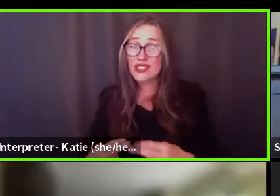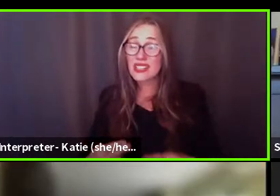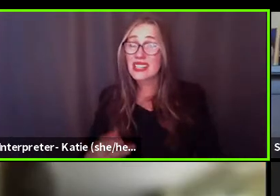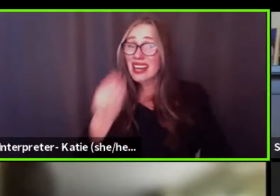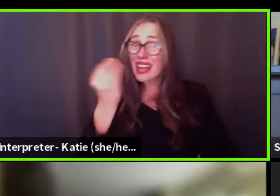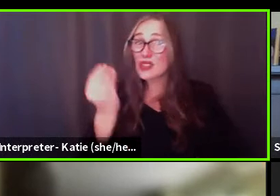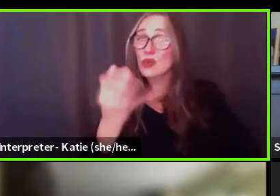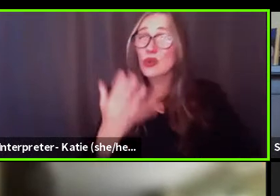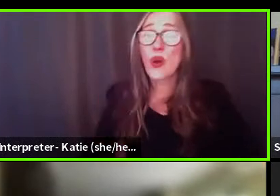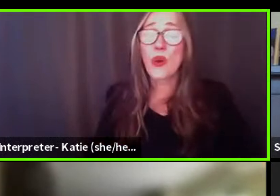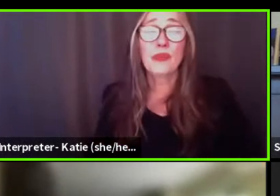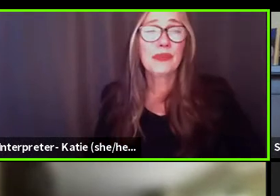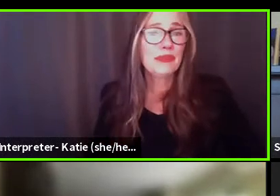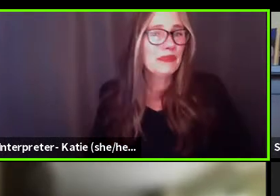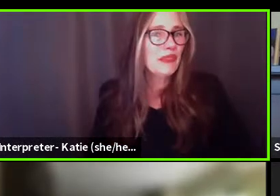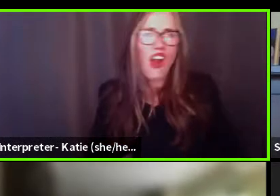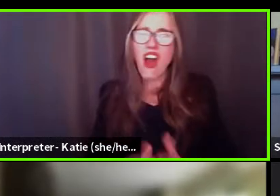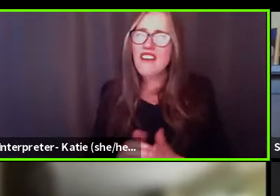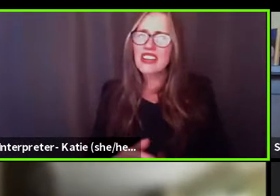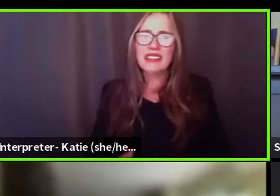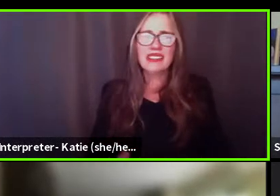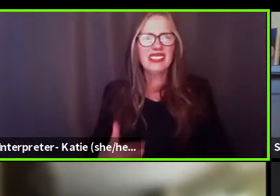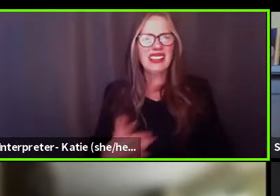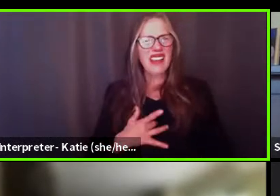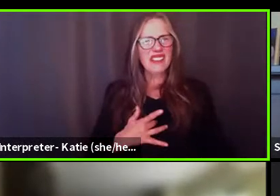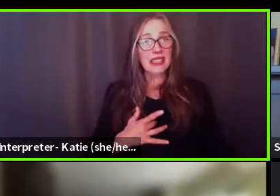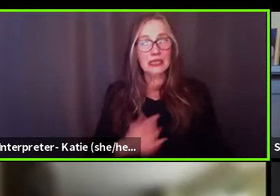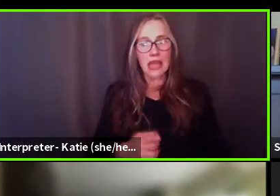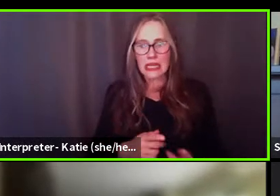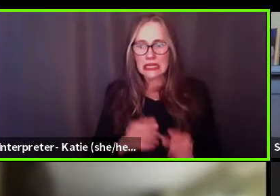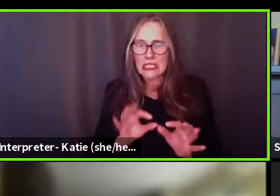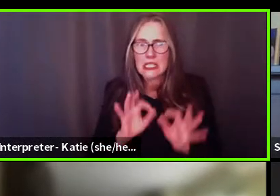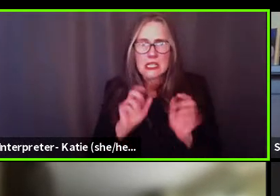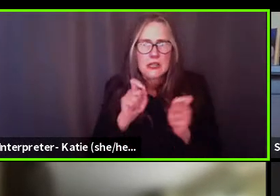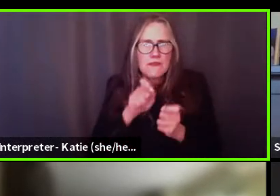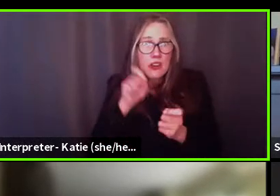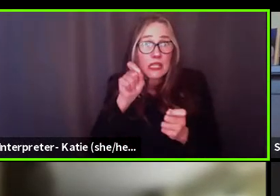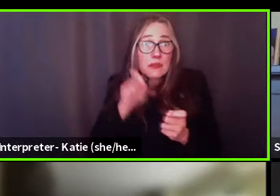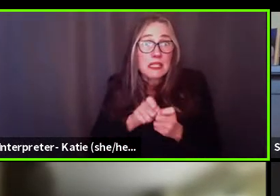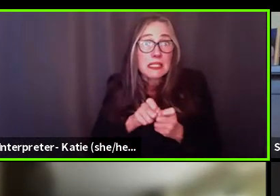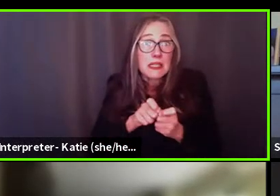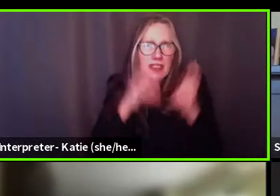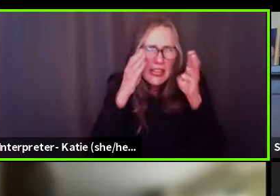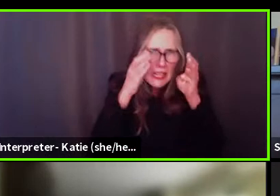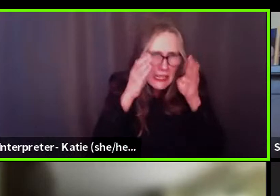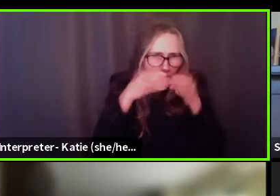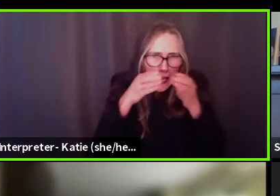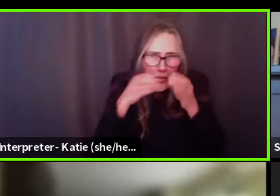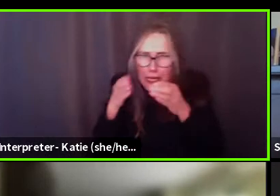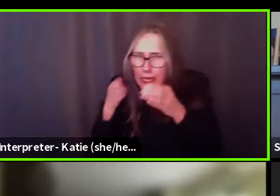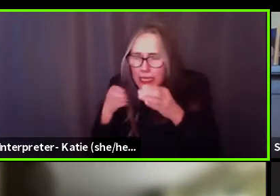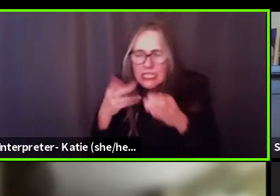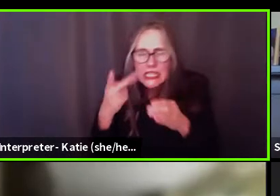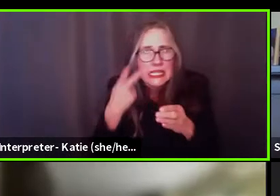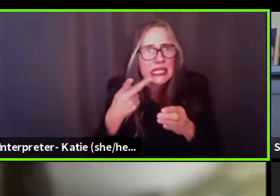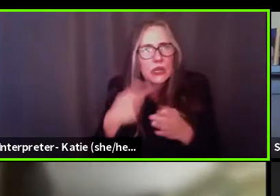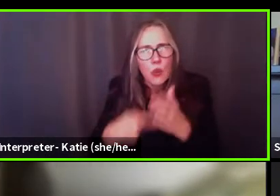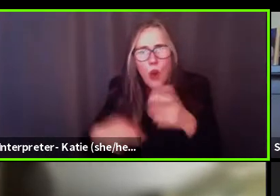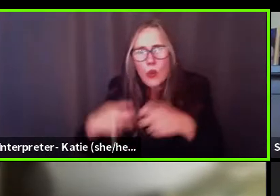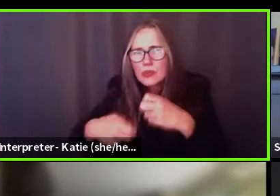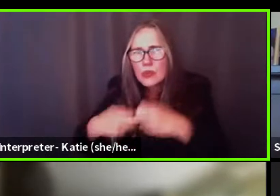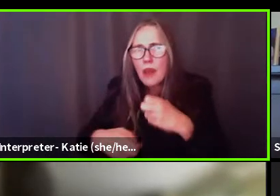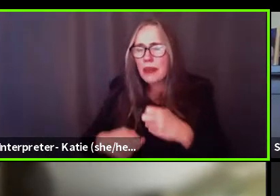it's you know i often have this hypercritical lens on all the time i'm you know deconstructing what was problematic